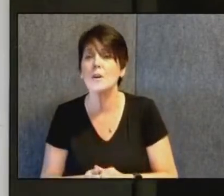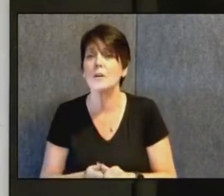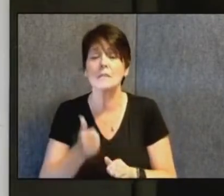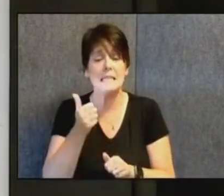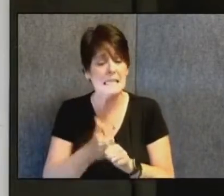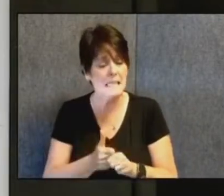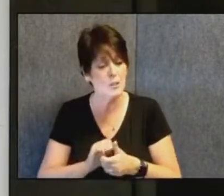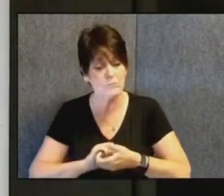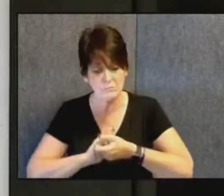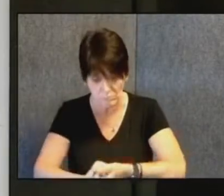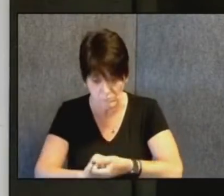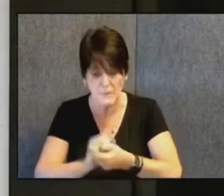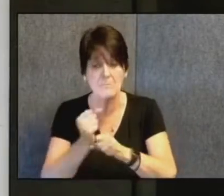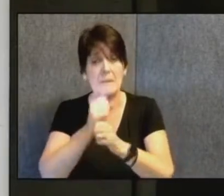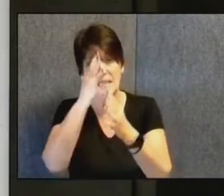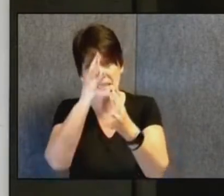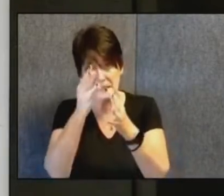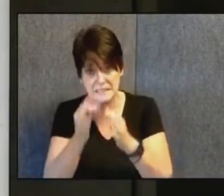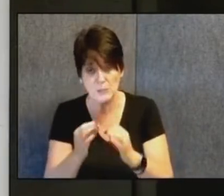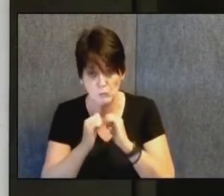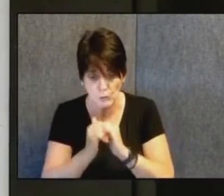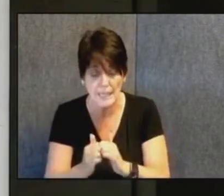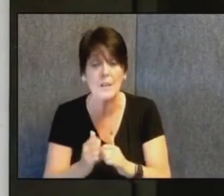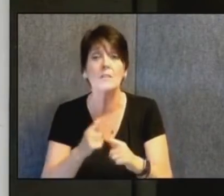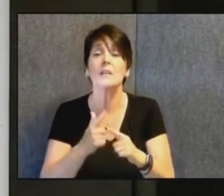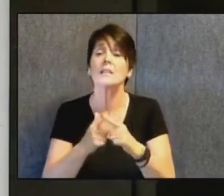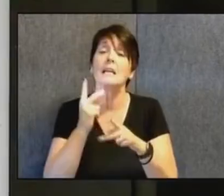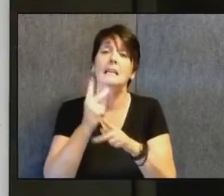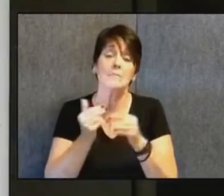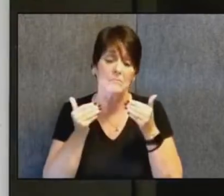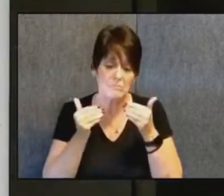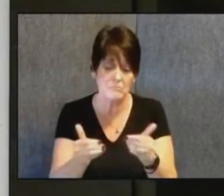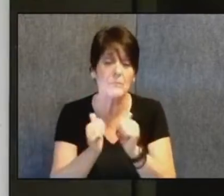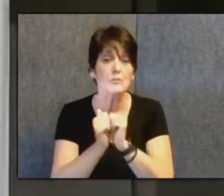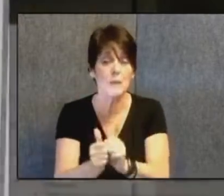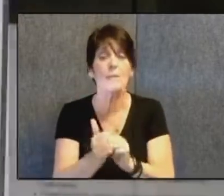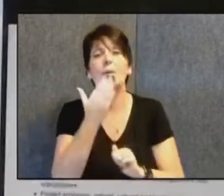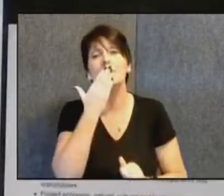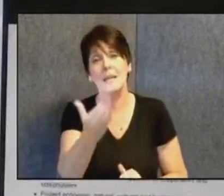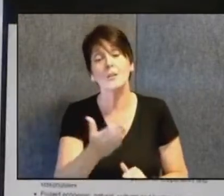and we're making decisions together and moving forward together. Thank you.